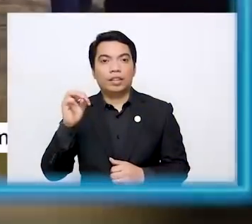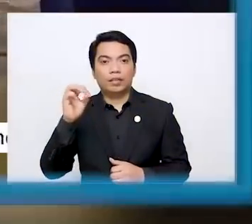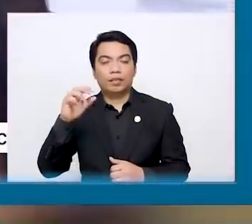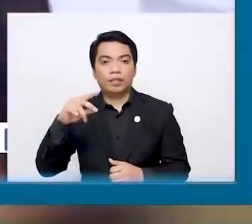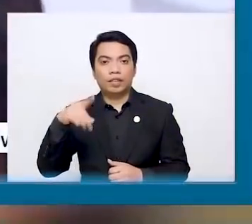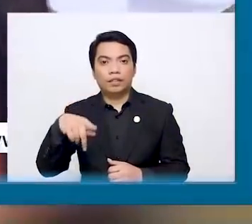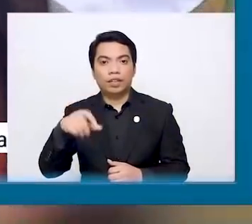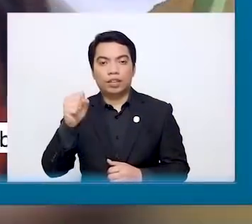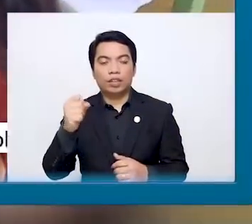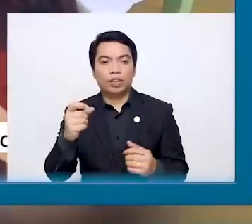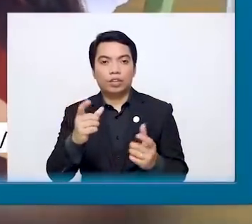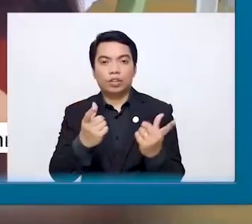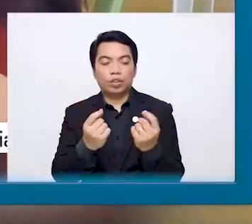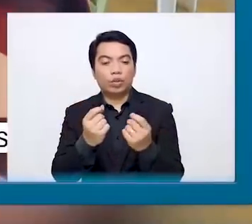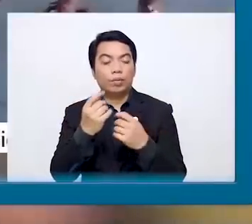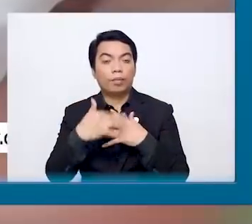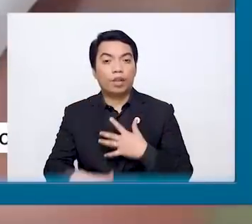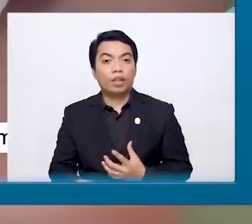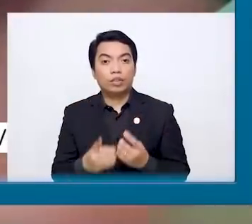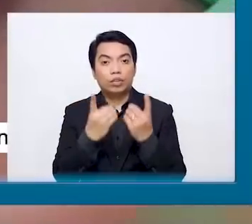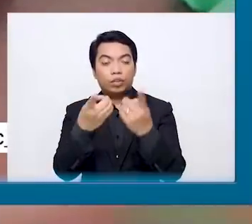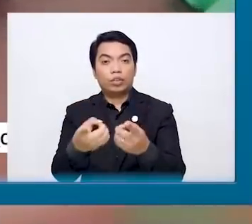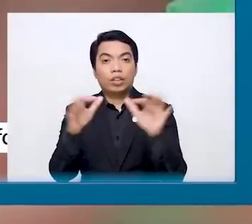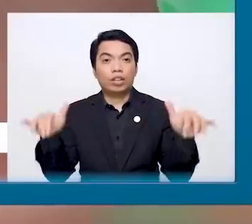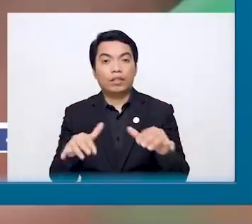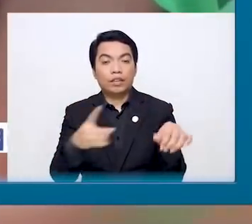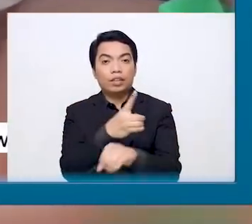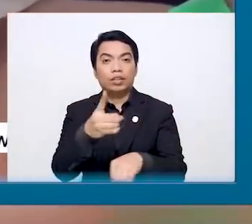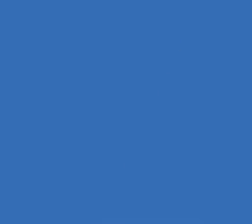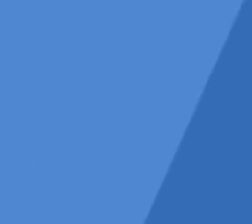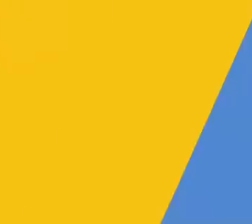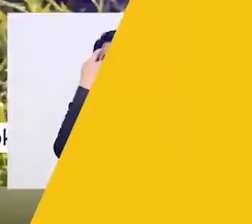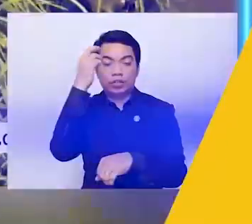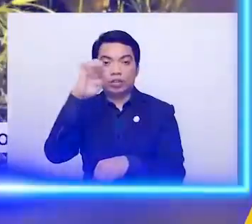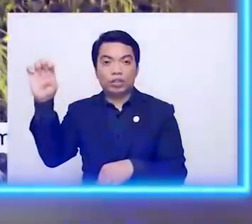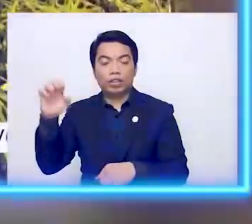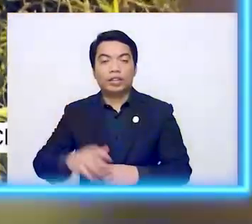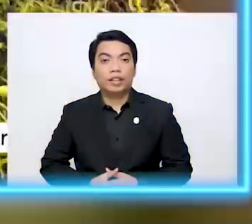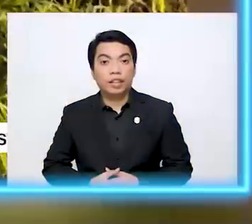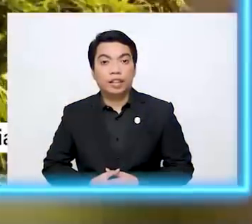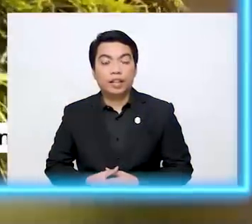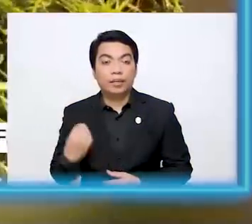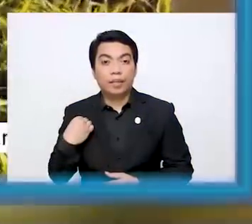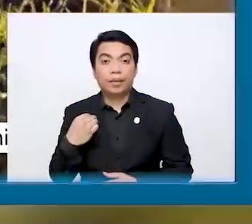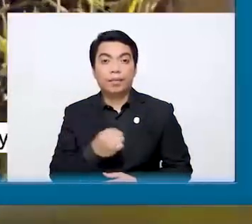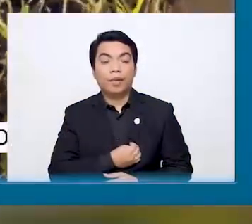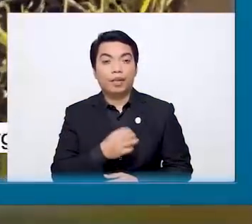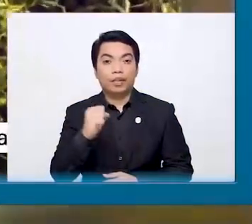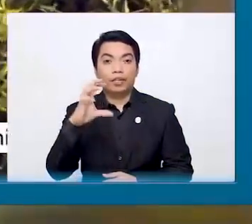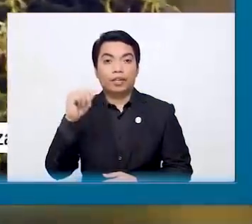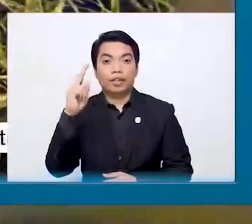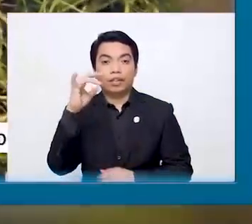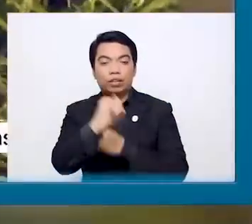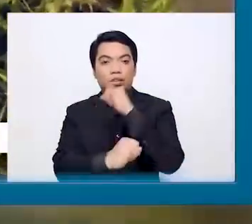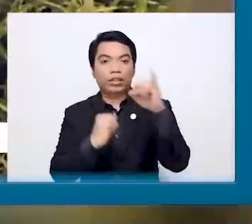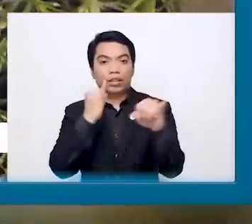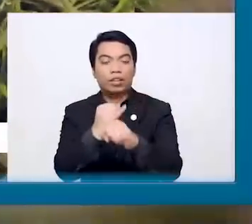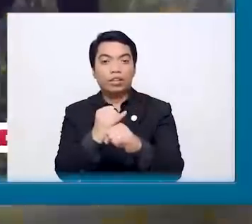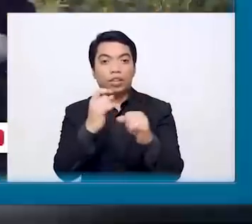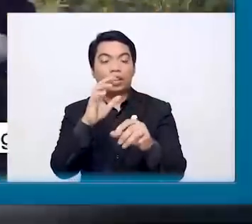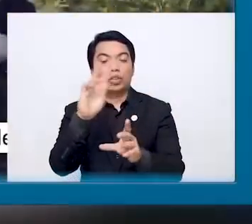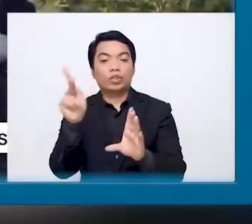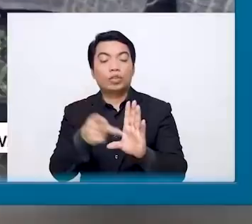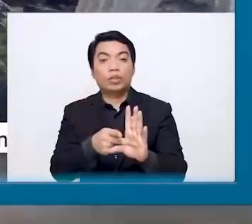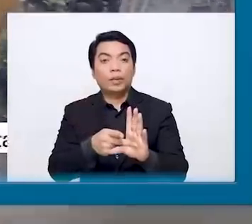CMDPS spearheads a blood donation drive in the District of Rizal East. And members of Scan International join the